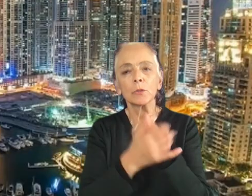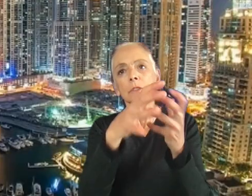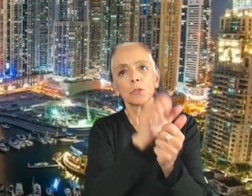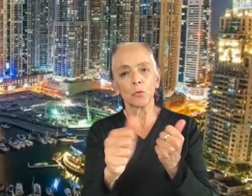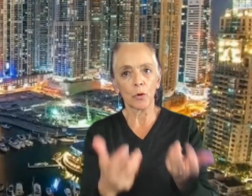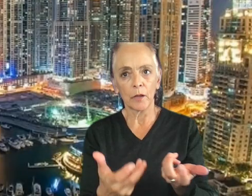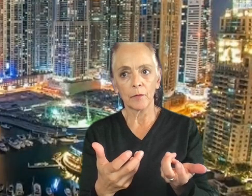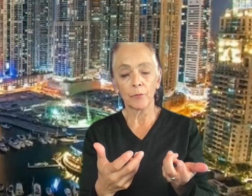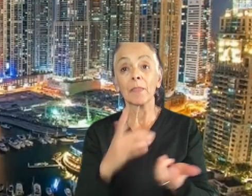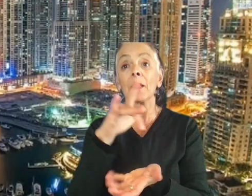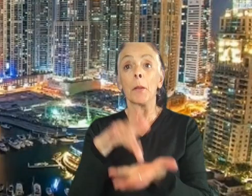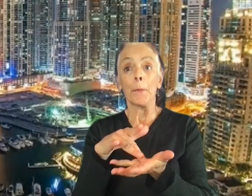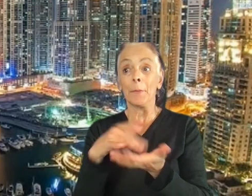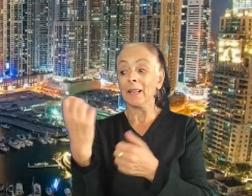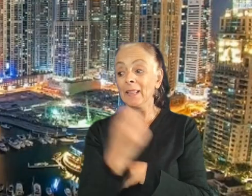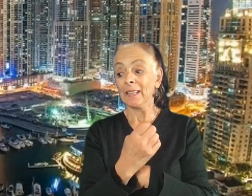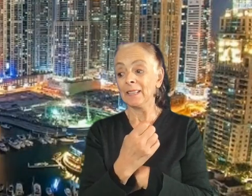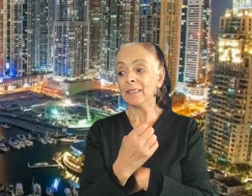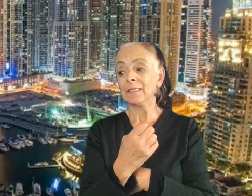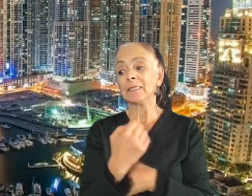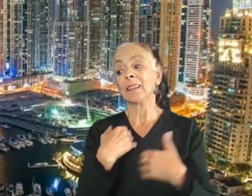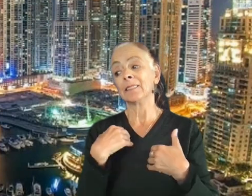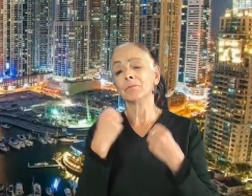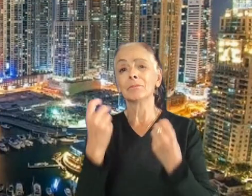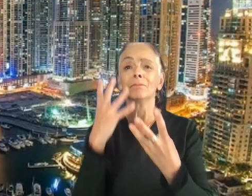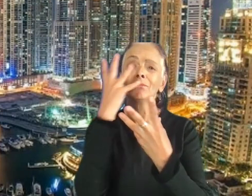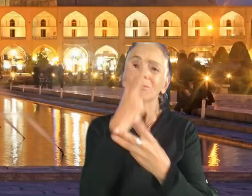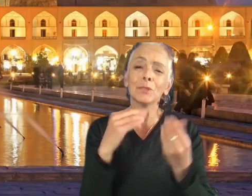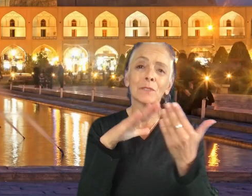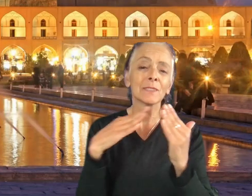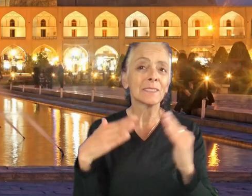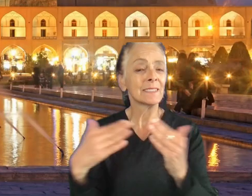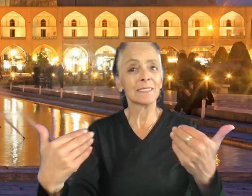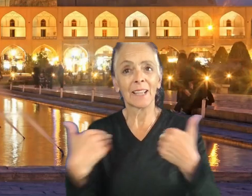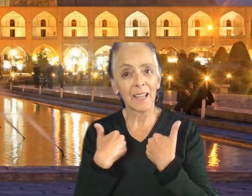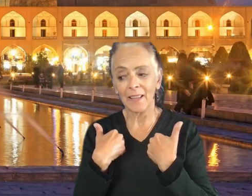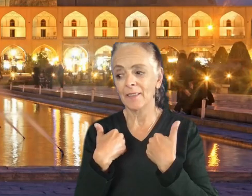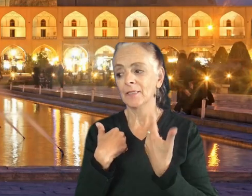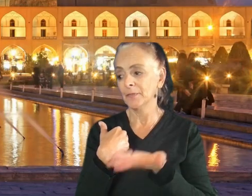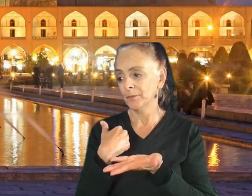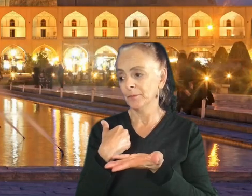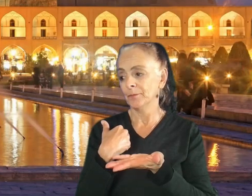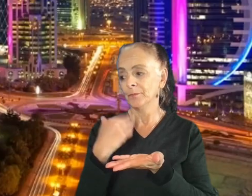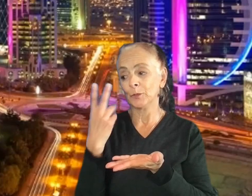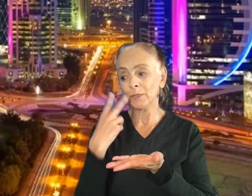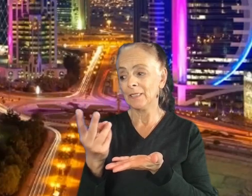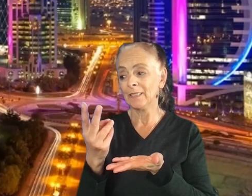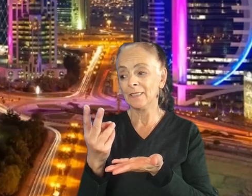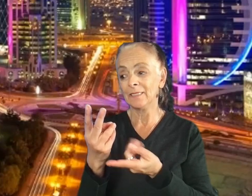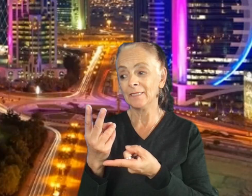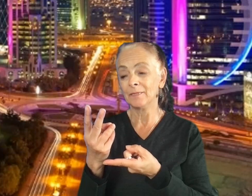the Middle East has no shortage of beautiful cities, and these never